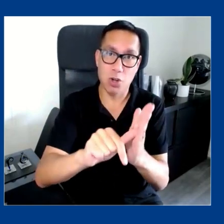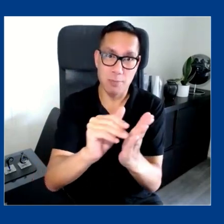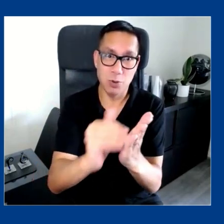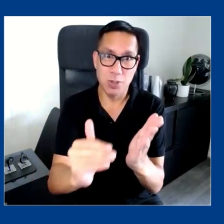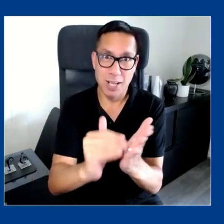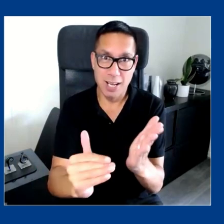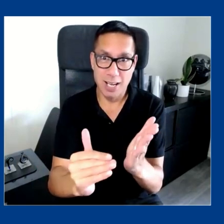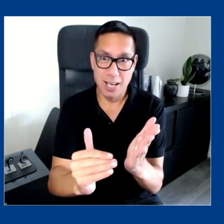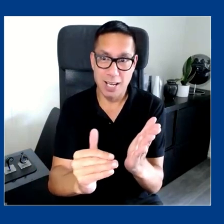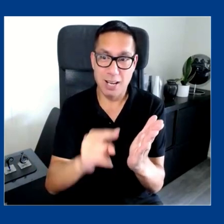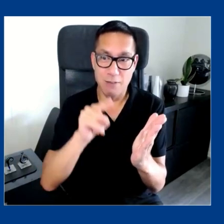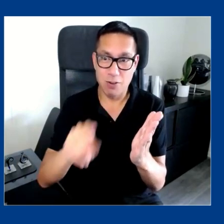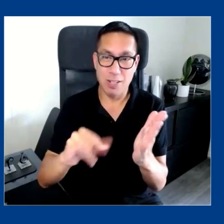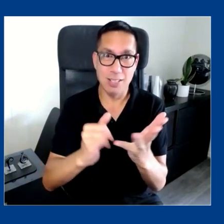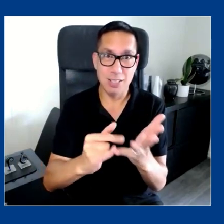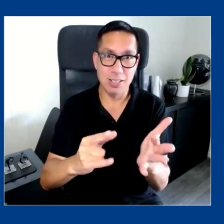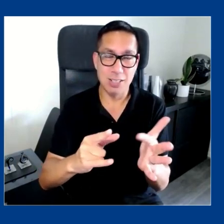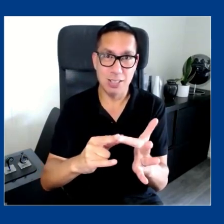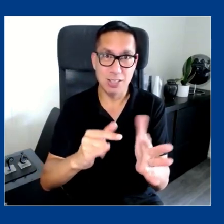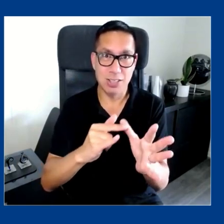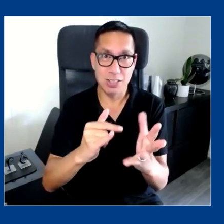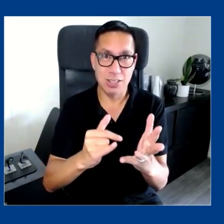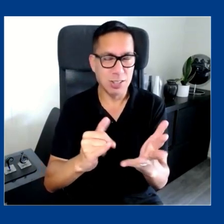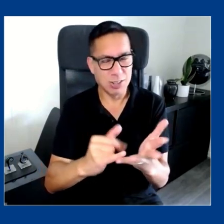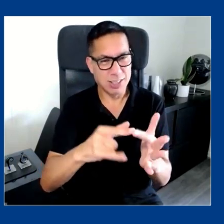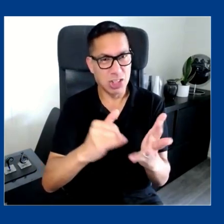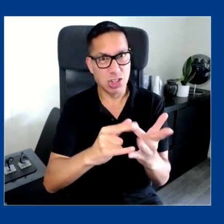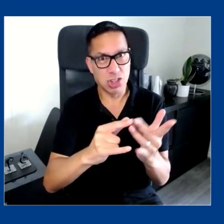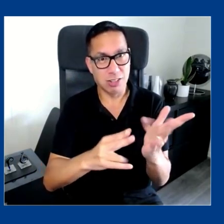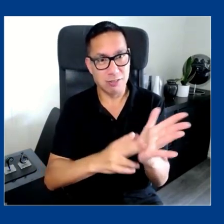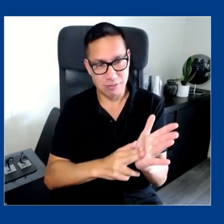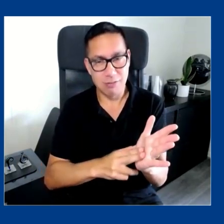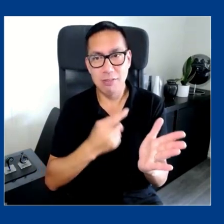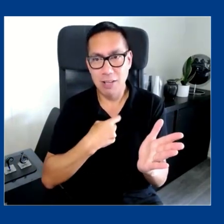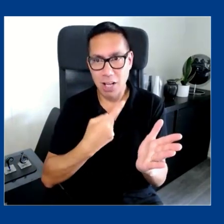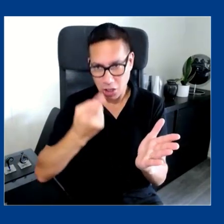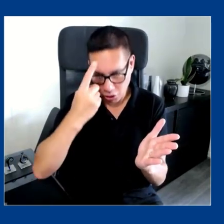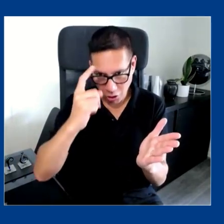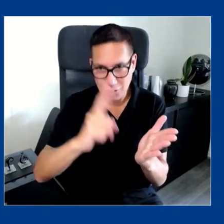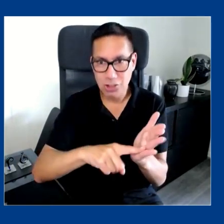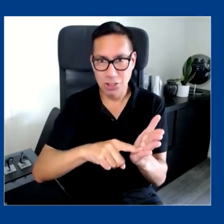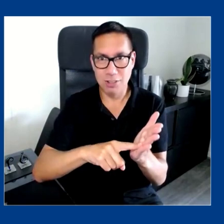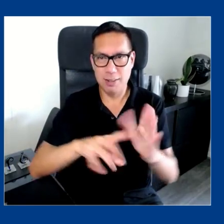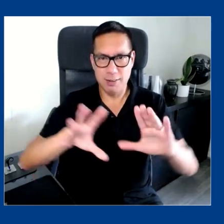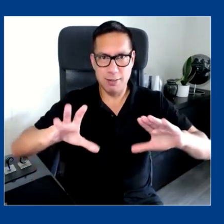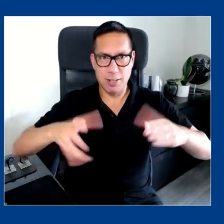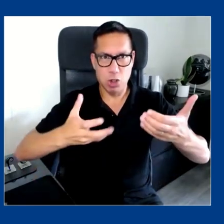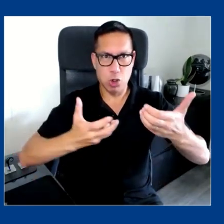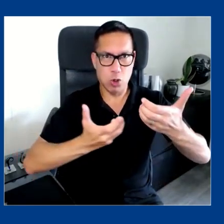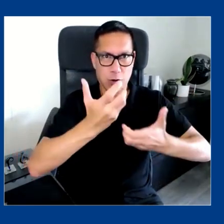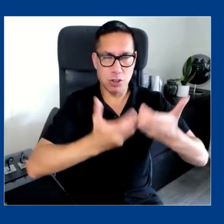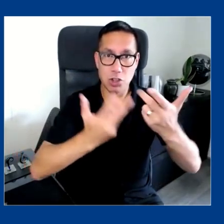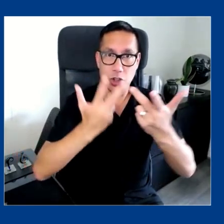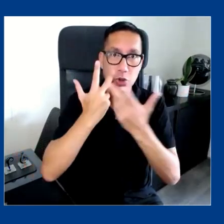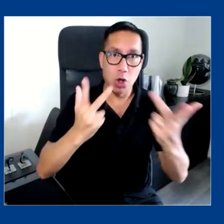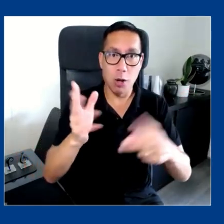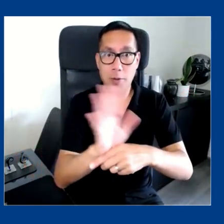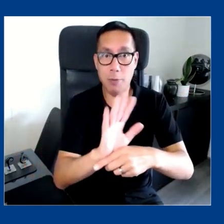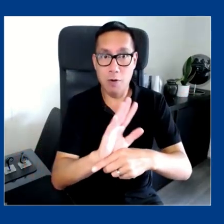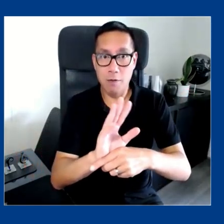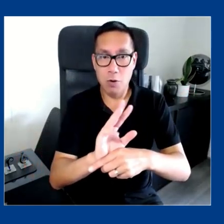and allowing the Indigenous Knowledge Institute to show Wild Honey, the film that